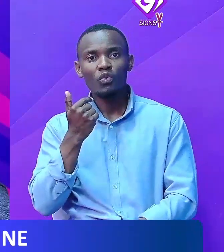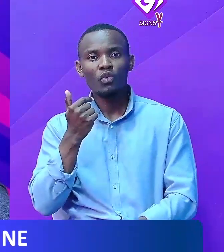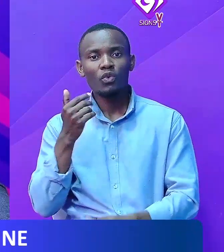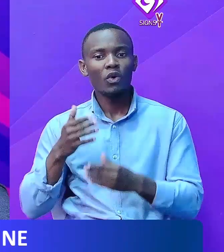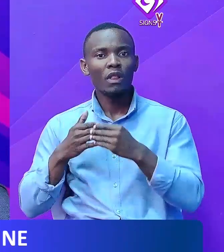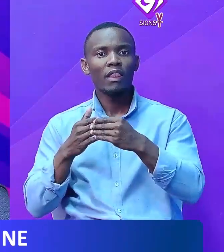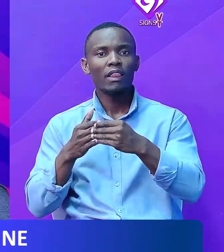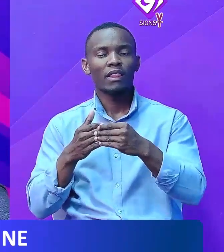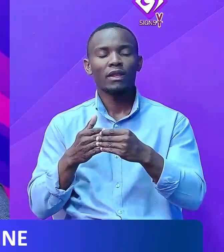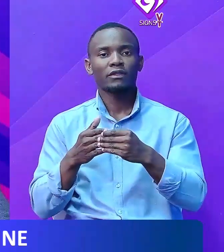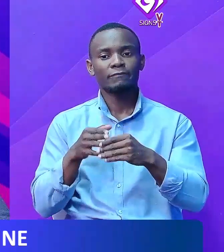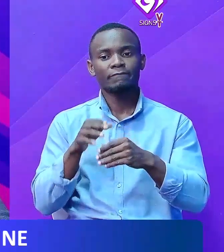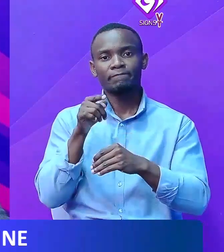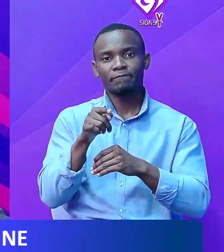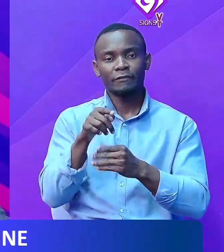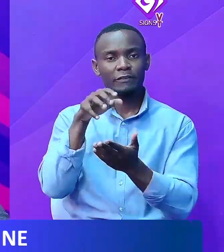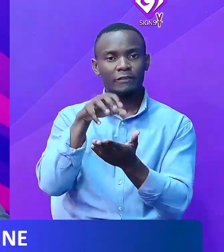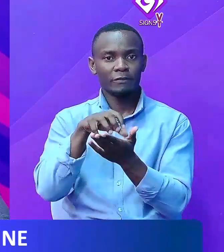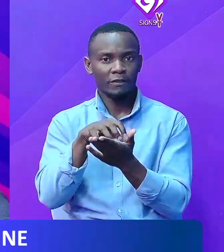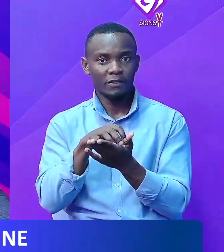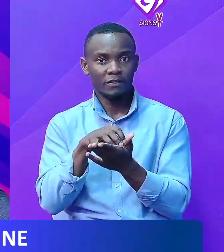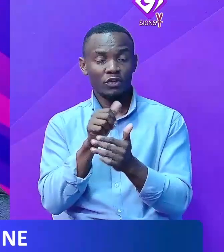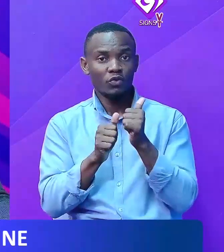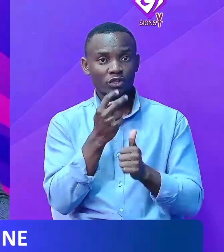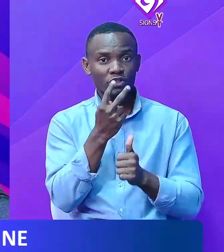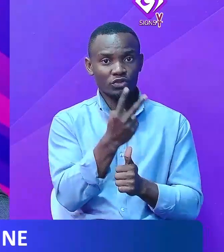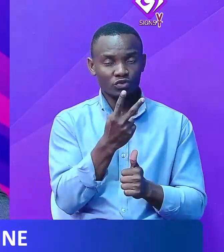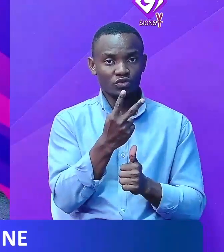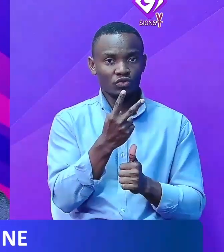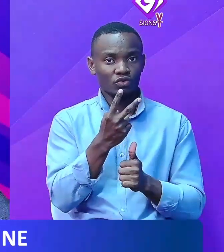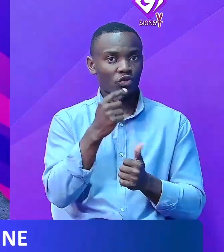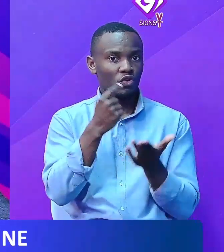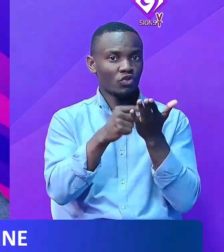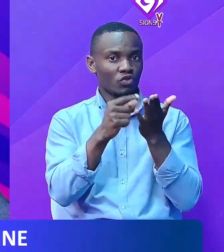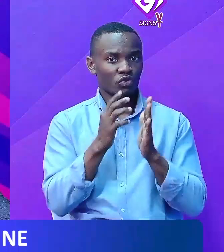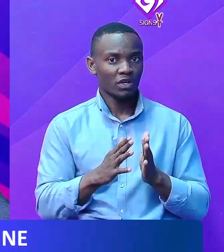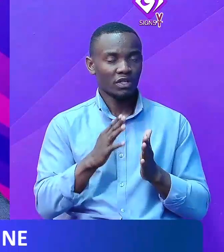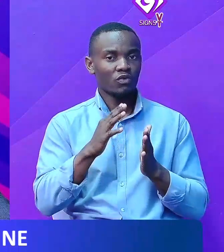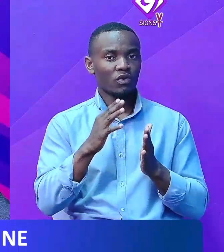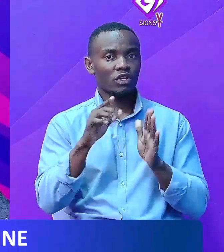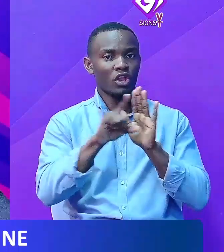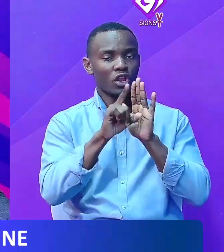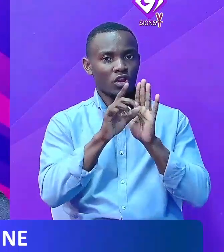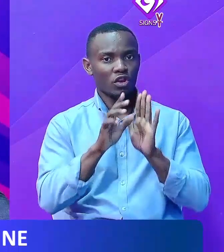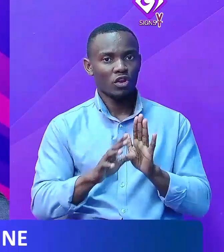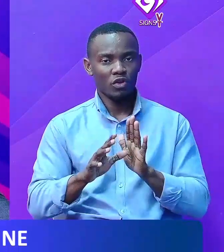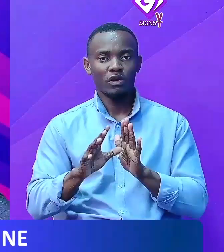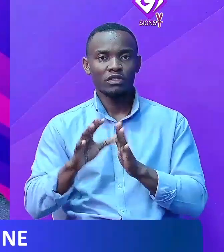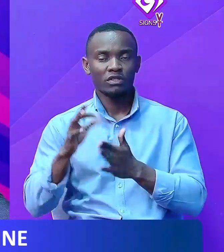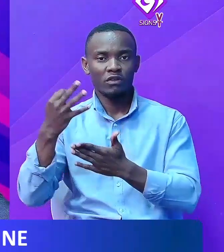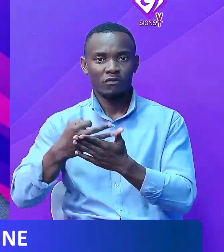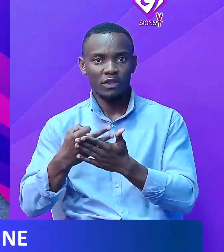a habeas corpus case filed by two Ugandan lawyers, came even as